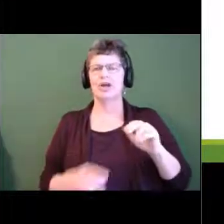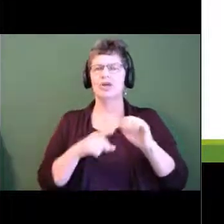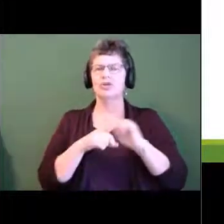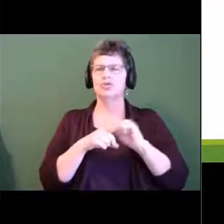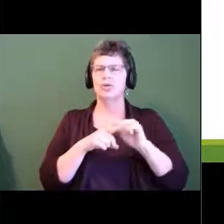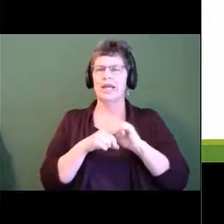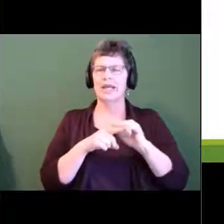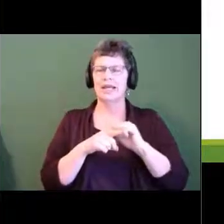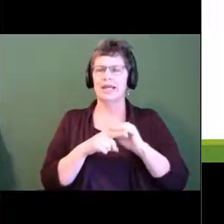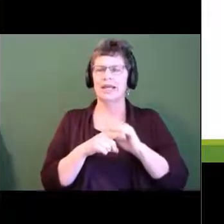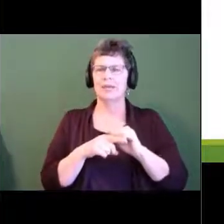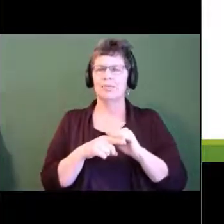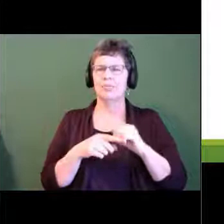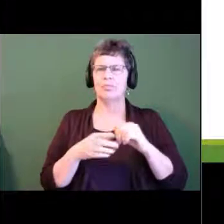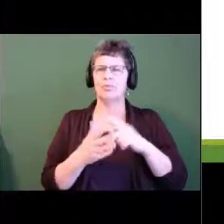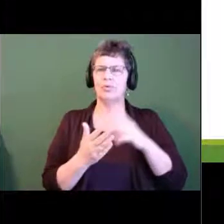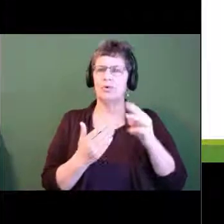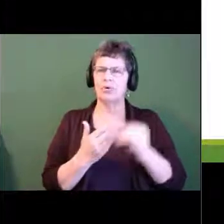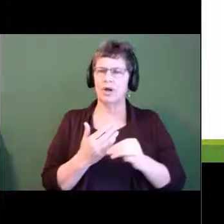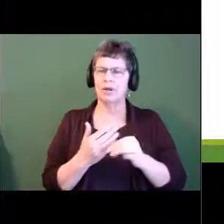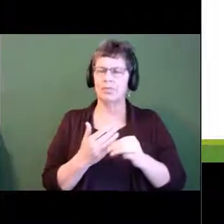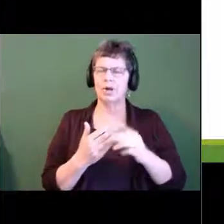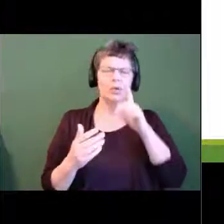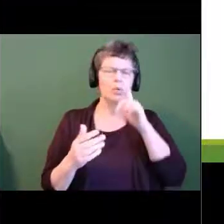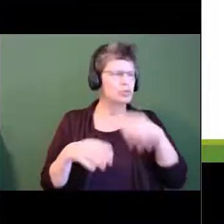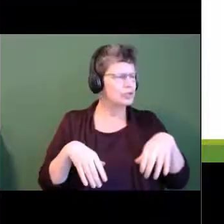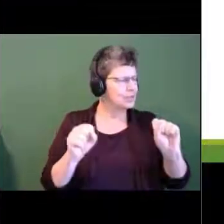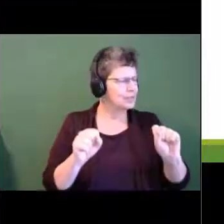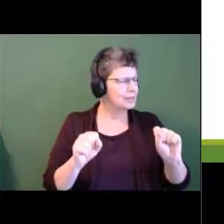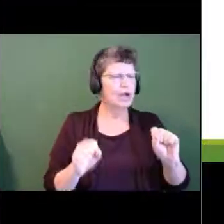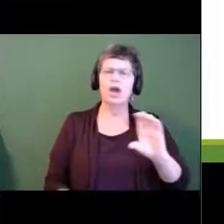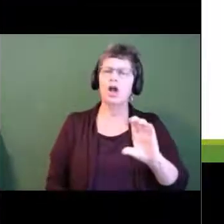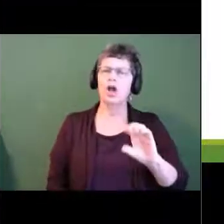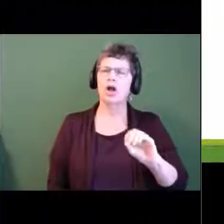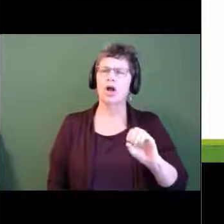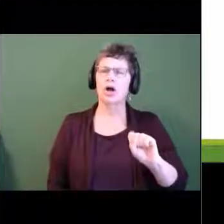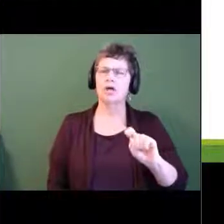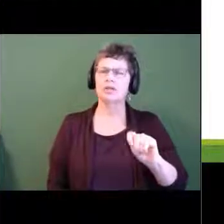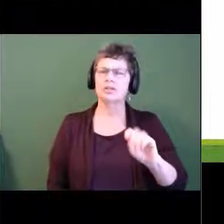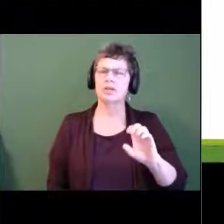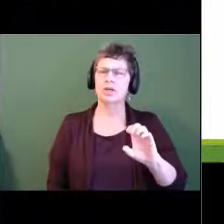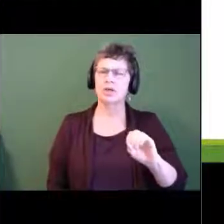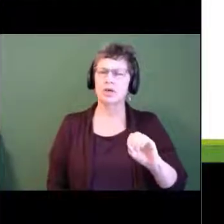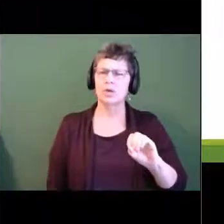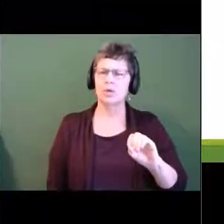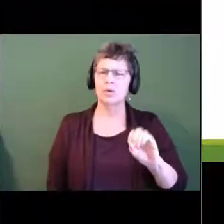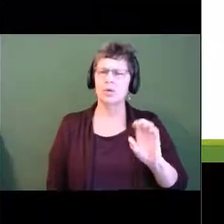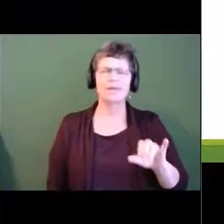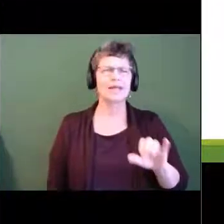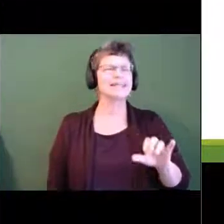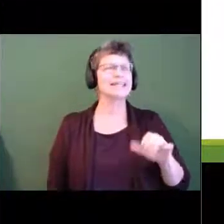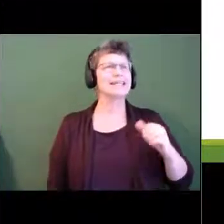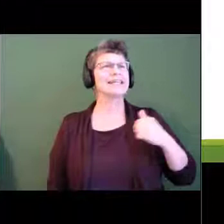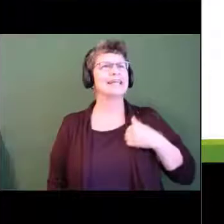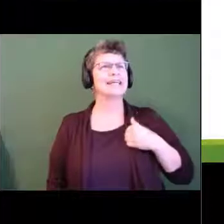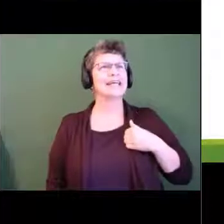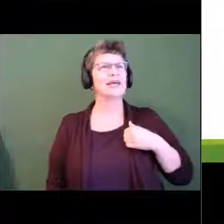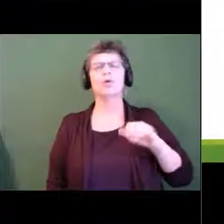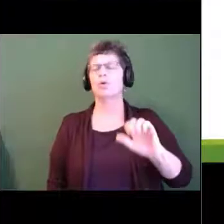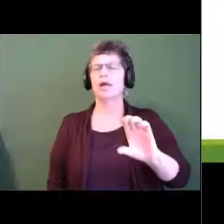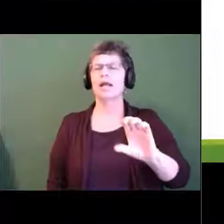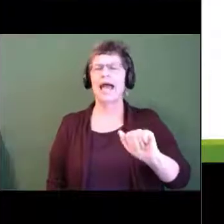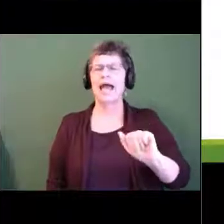Canadian Organization of Seniors Organizations, I believe is the full term. They took it up and are using it as one of the national